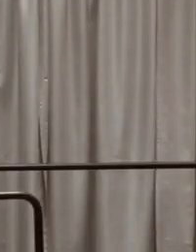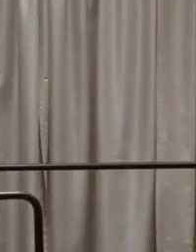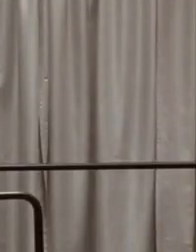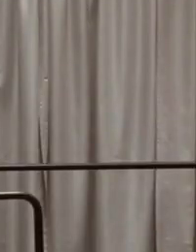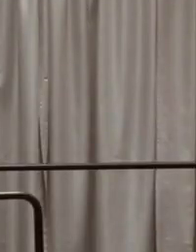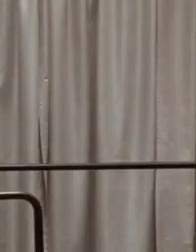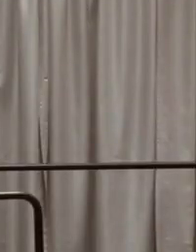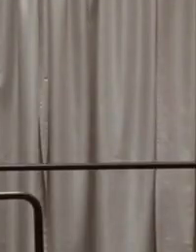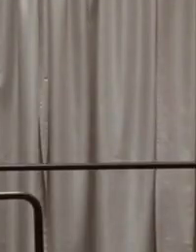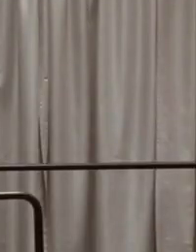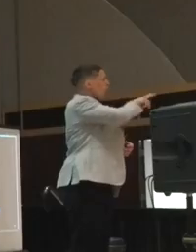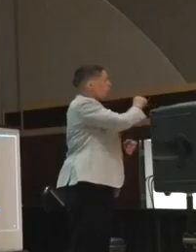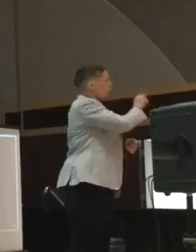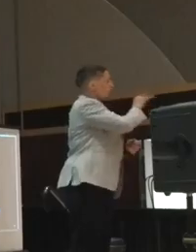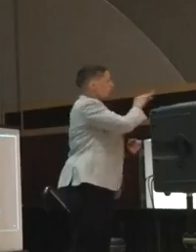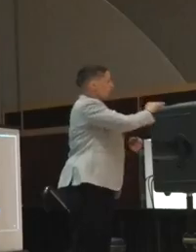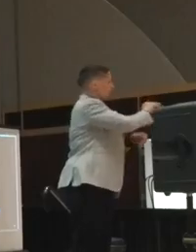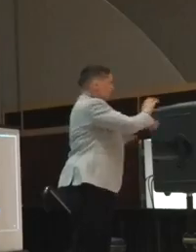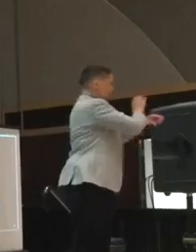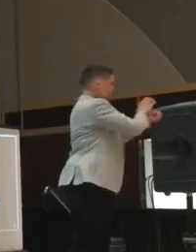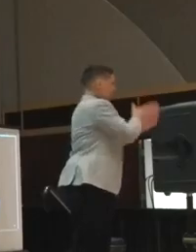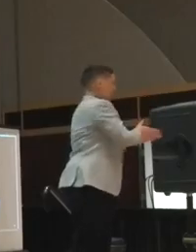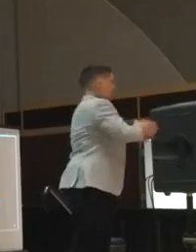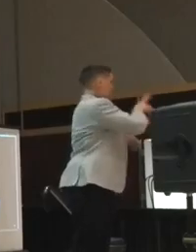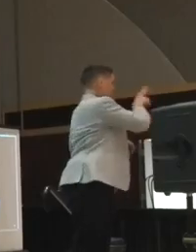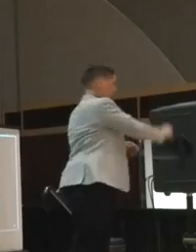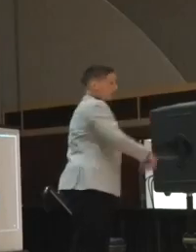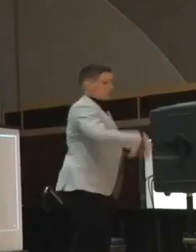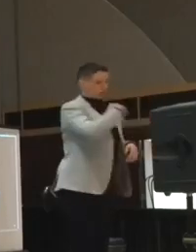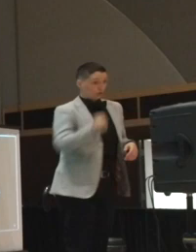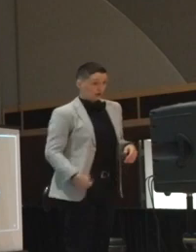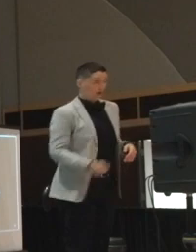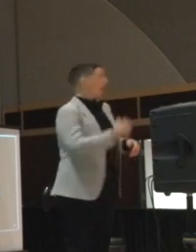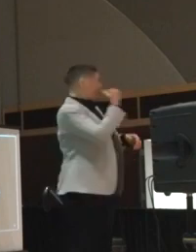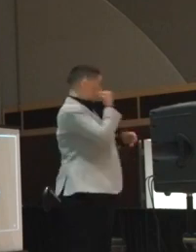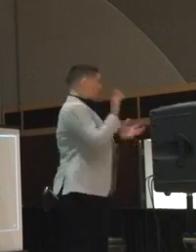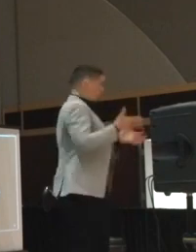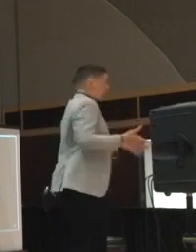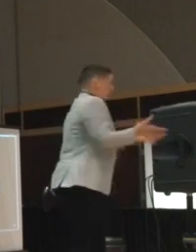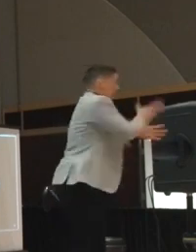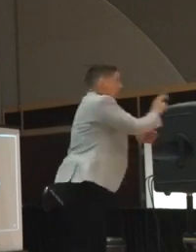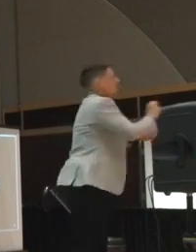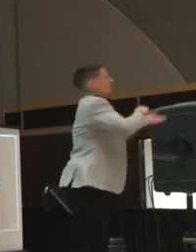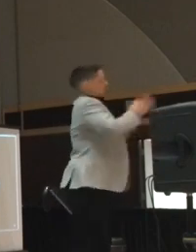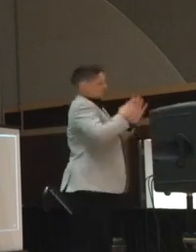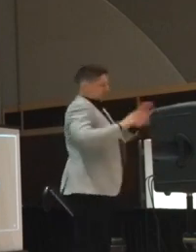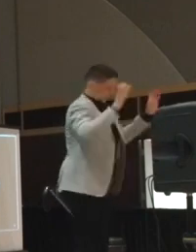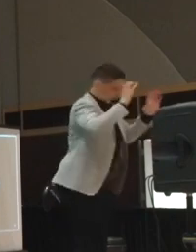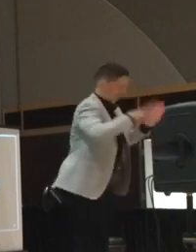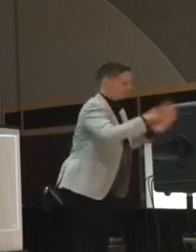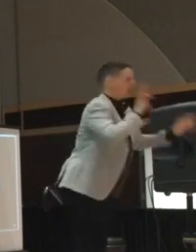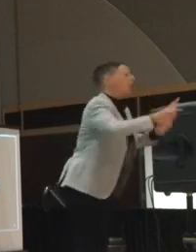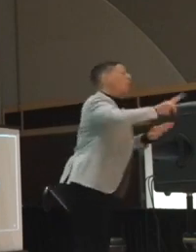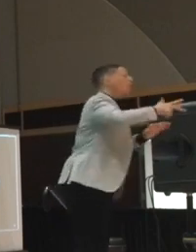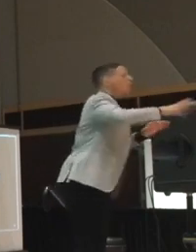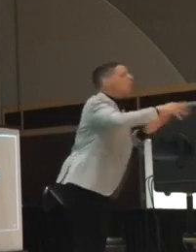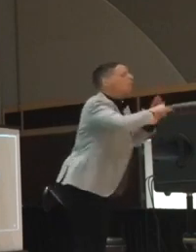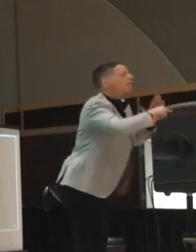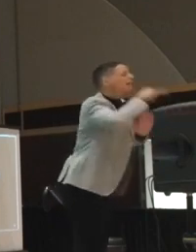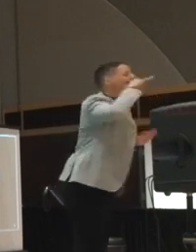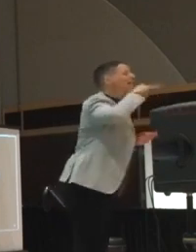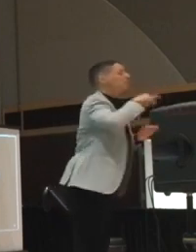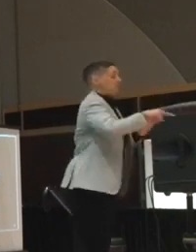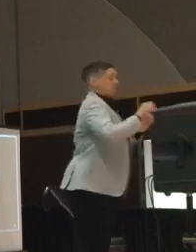U.S. or is it going to be China? Well, one of the ways to help it be here is to find these third and fourth grade kids, expose them to